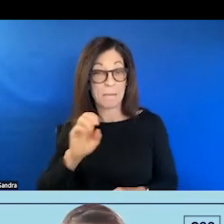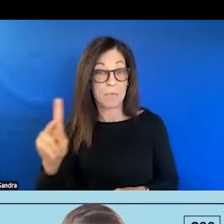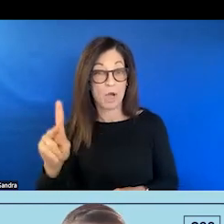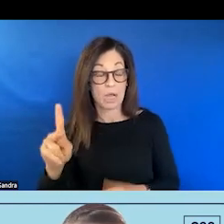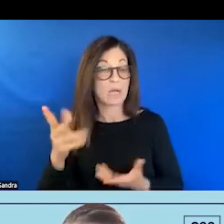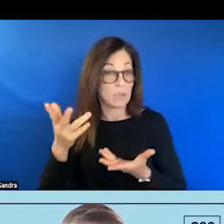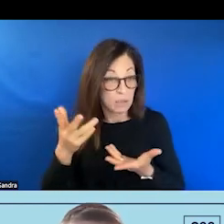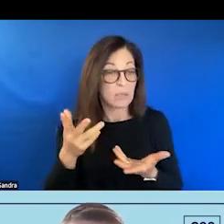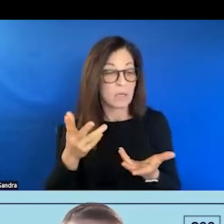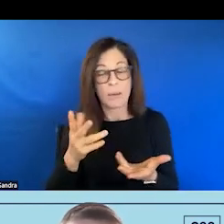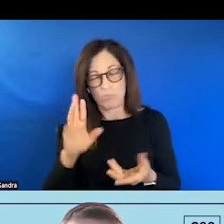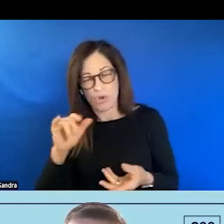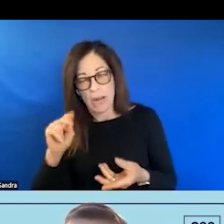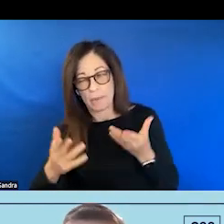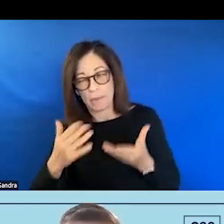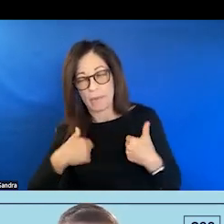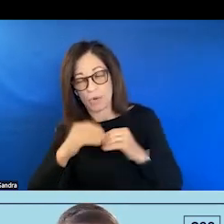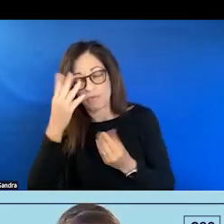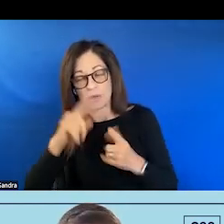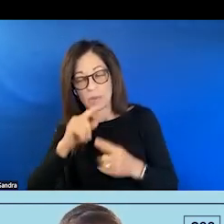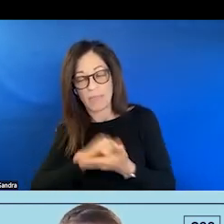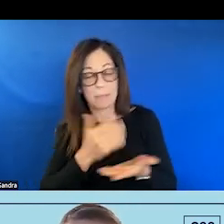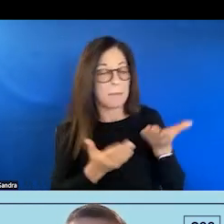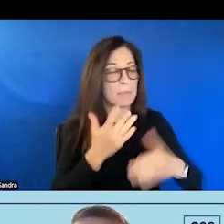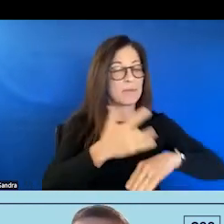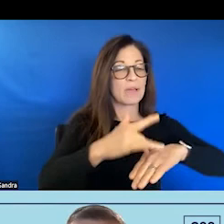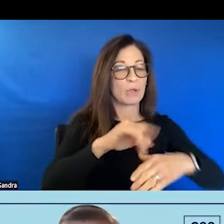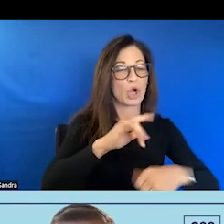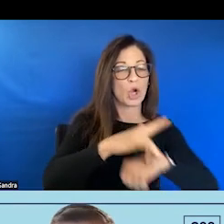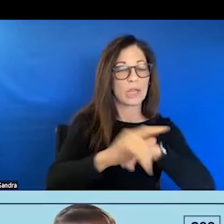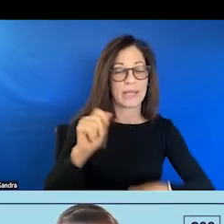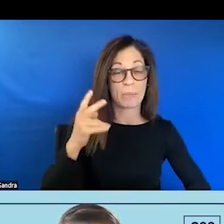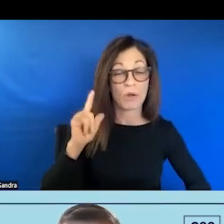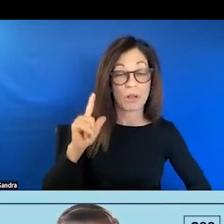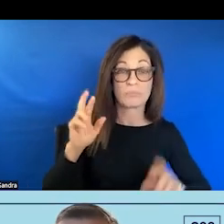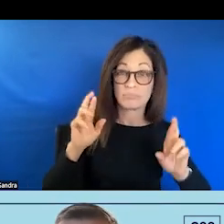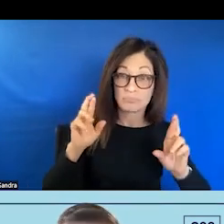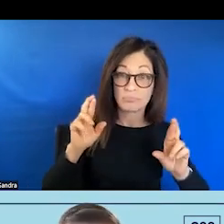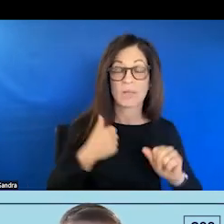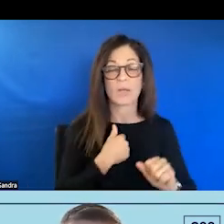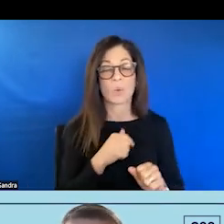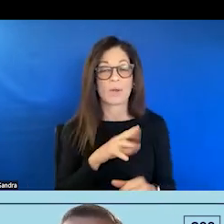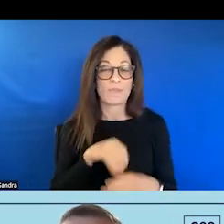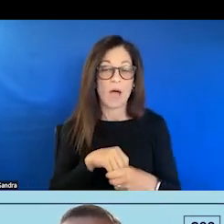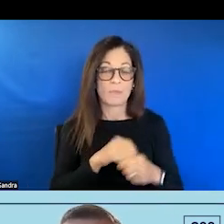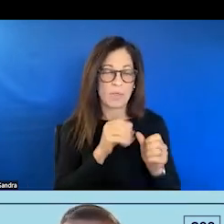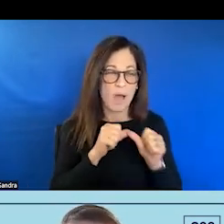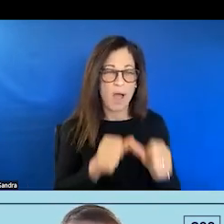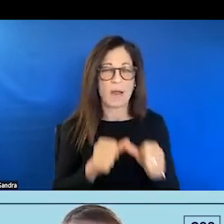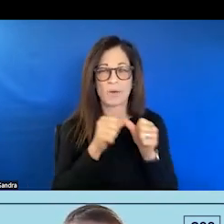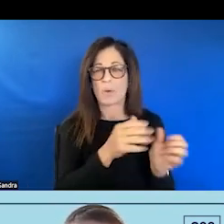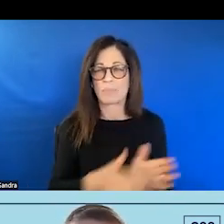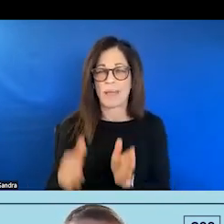have more information about this, but likely to be available sometime early in April. And we're engaged in ongoing planning with